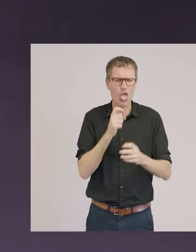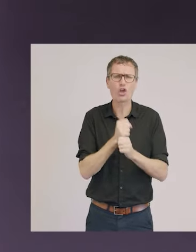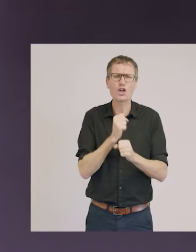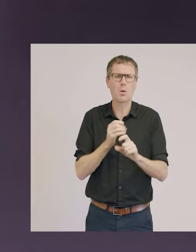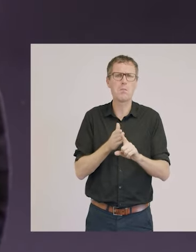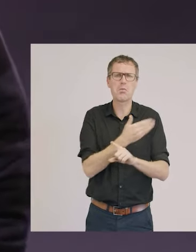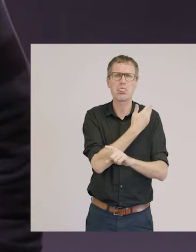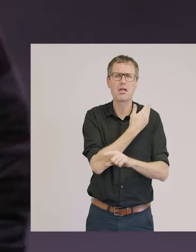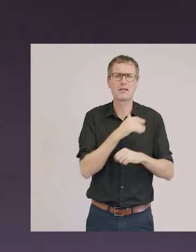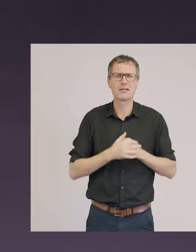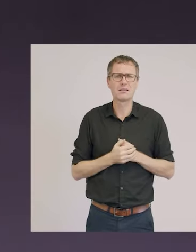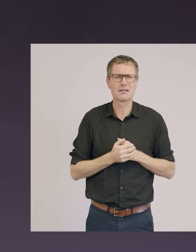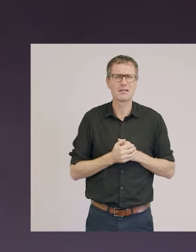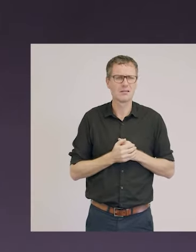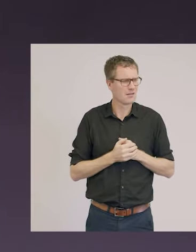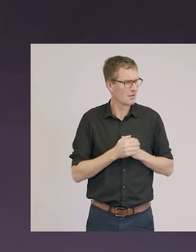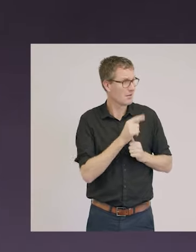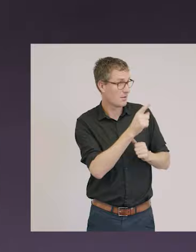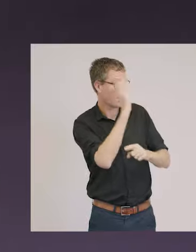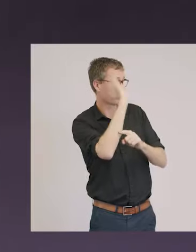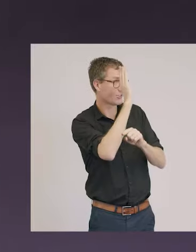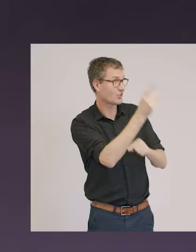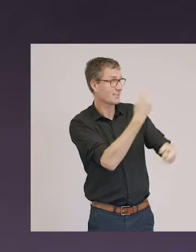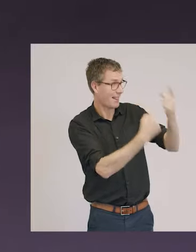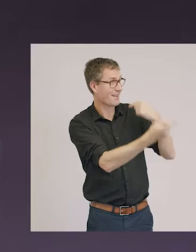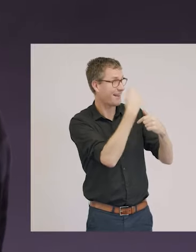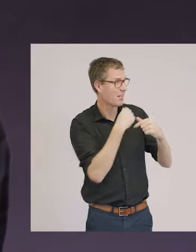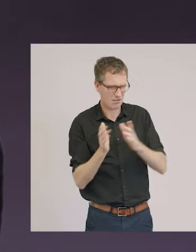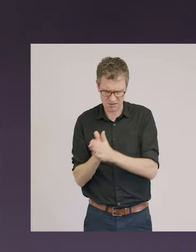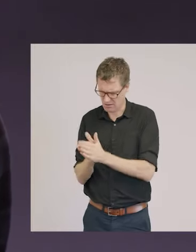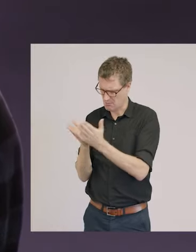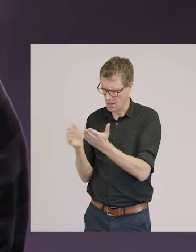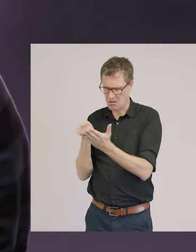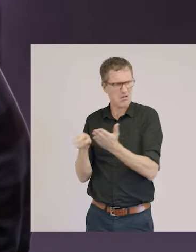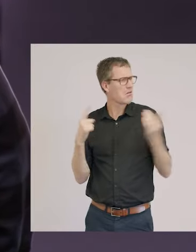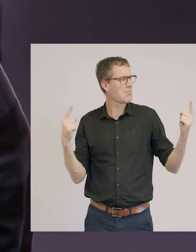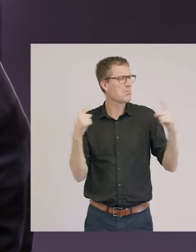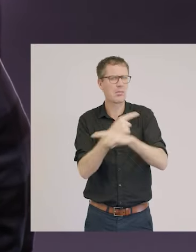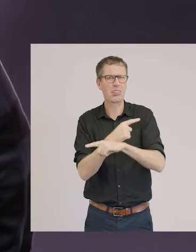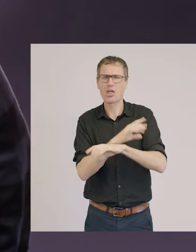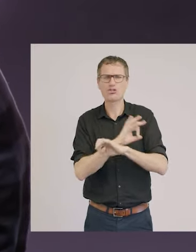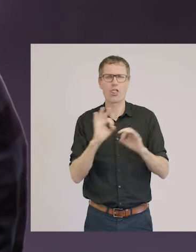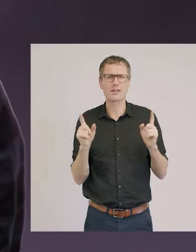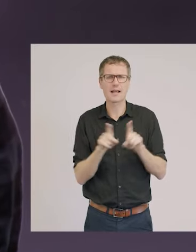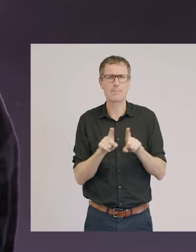and a different gospel. You can go to different churches and you hear someone say, that's not what Jesus says in the